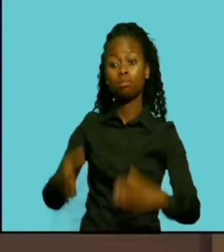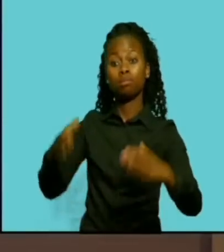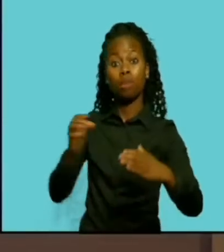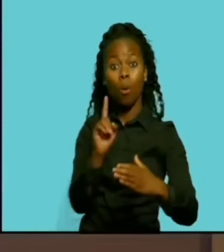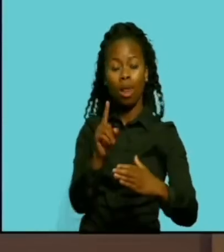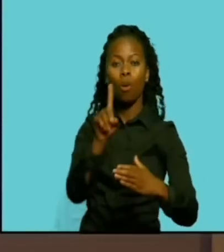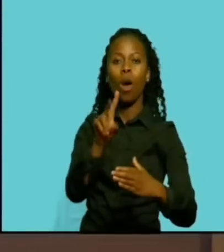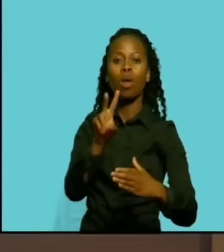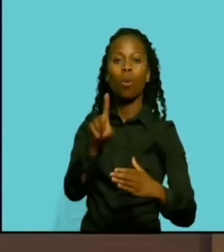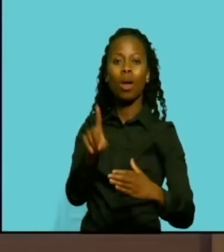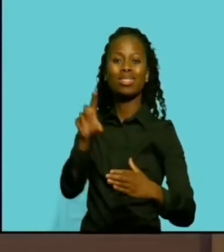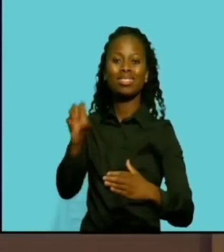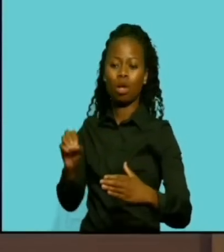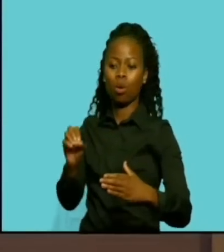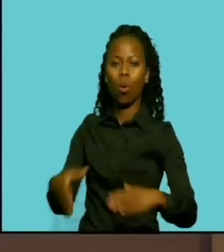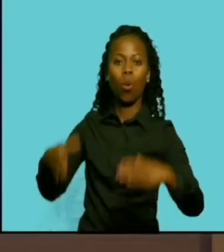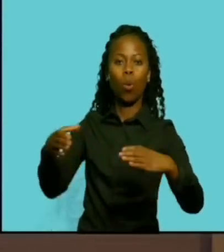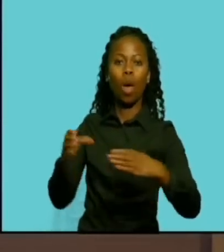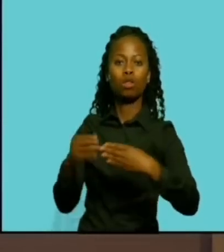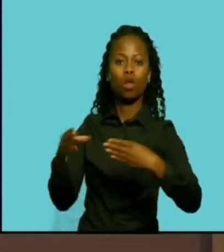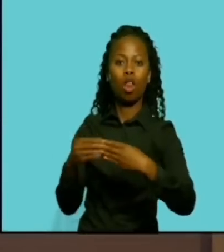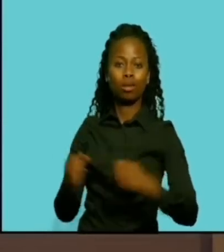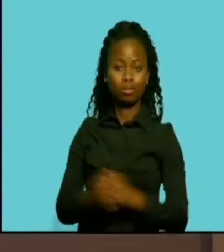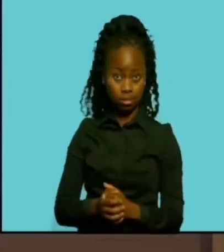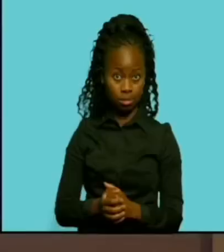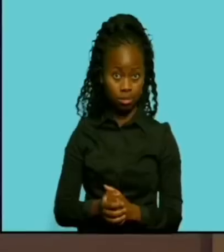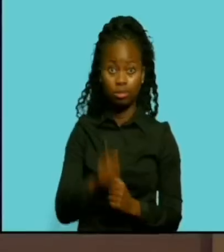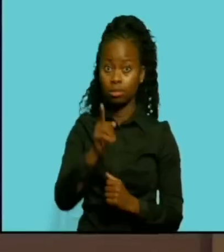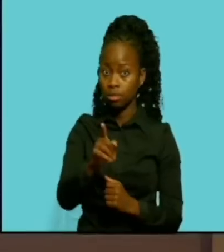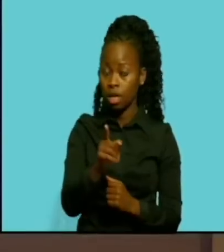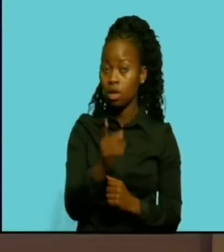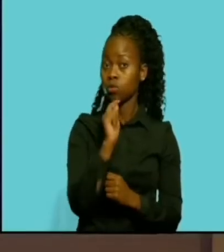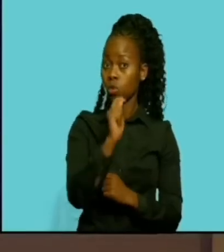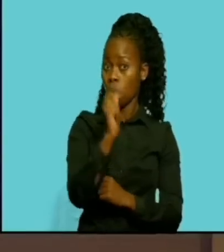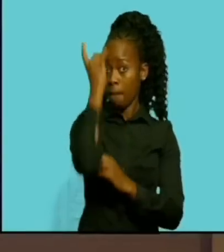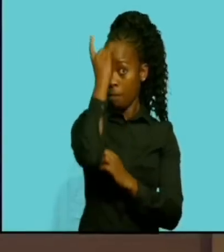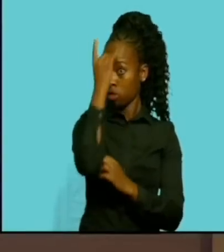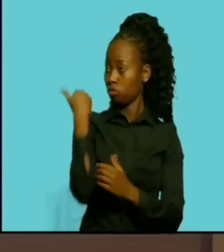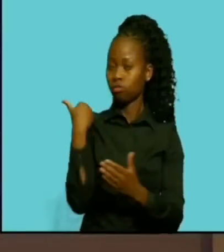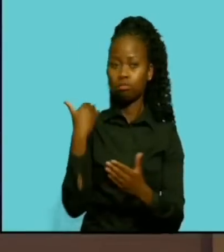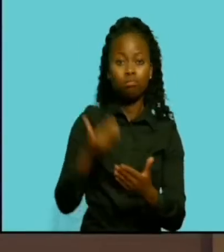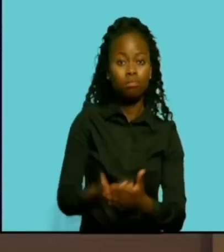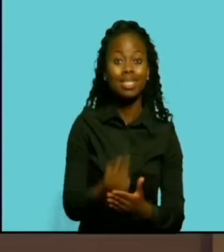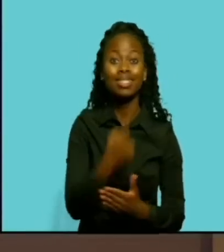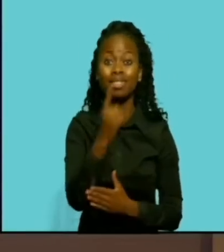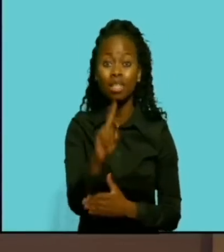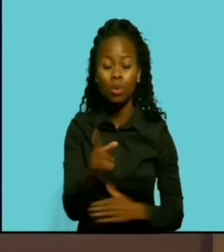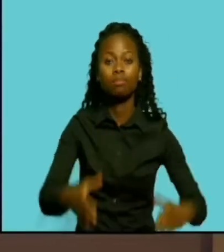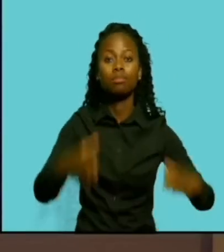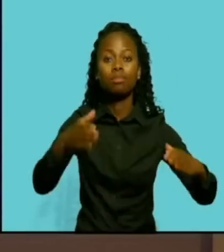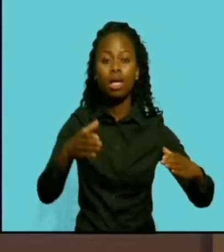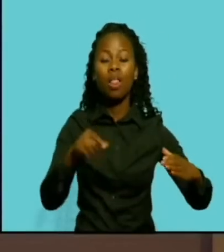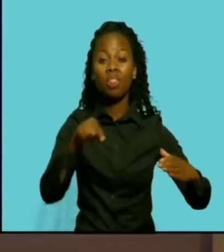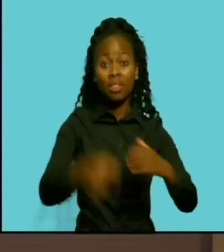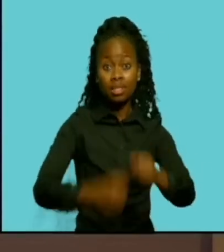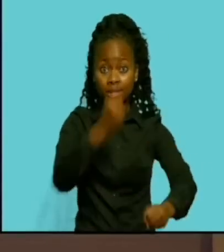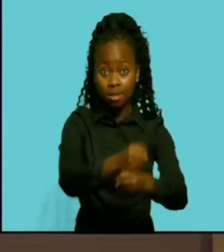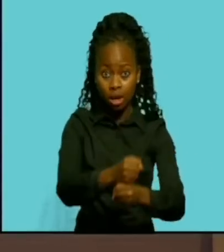higher than we did in March and to average $103 per barrel for